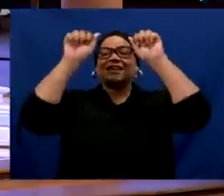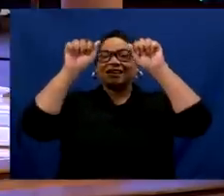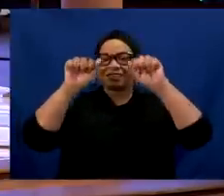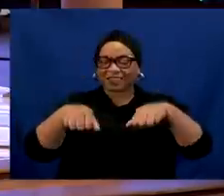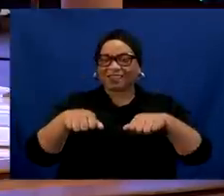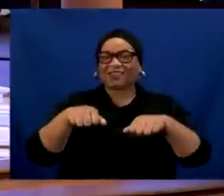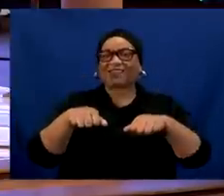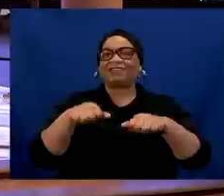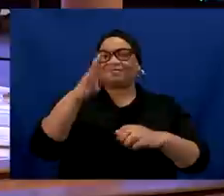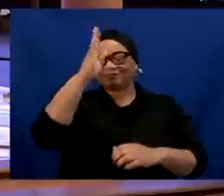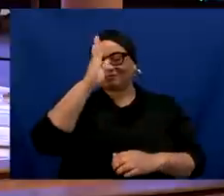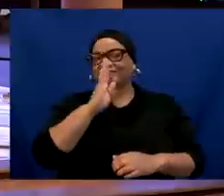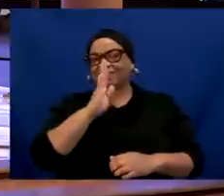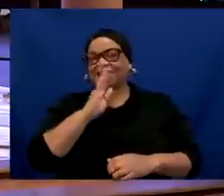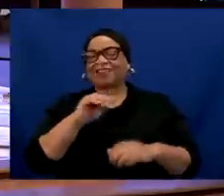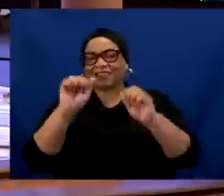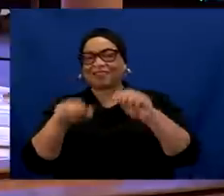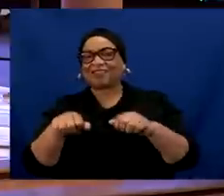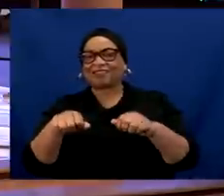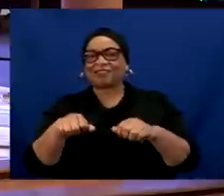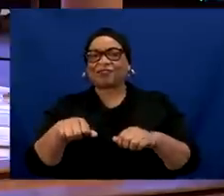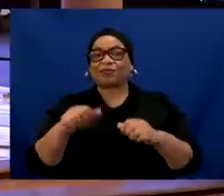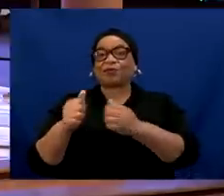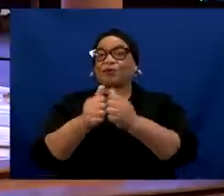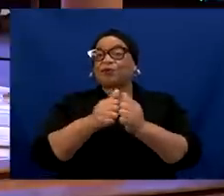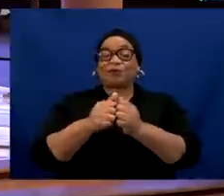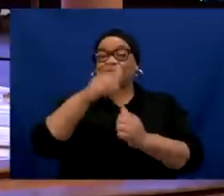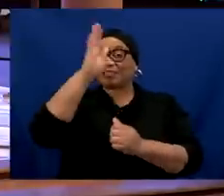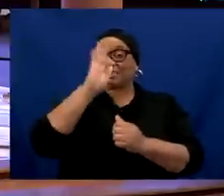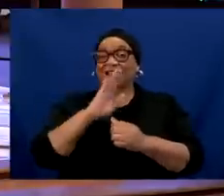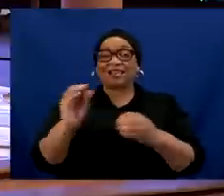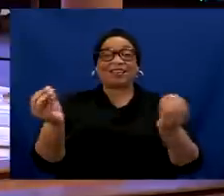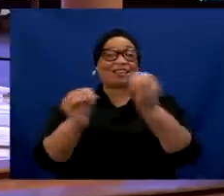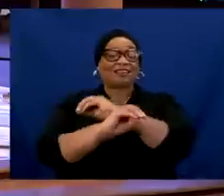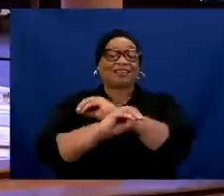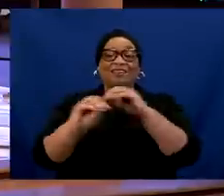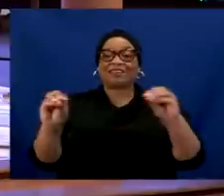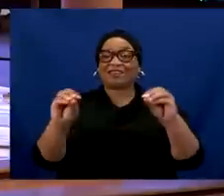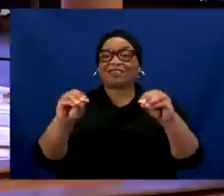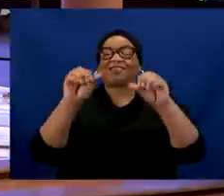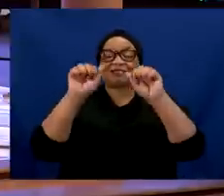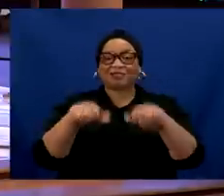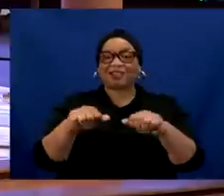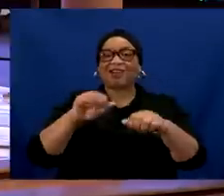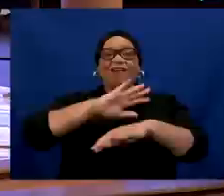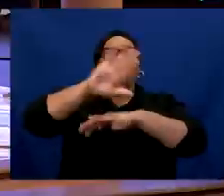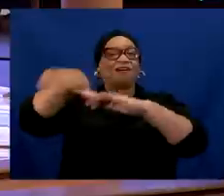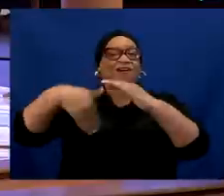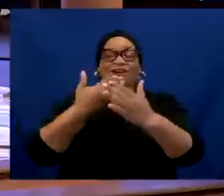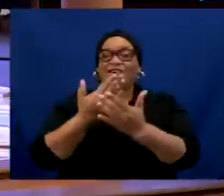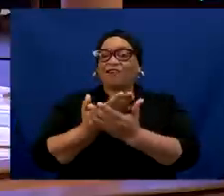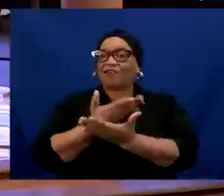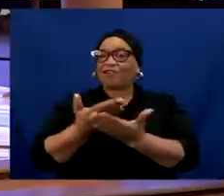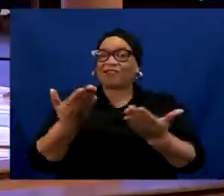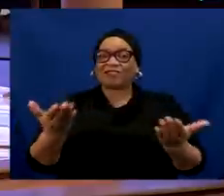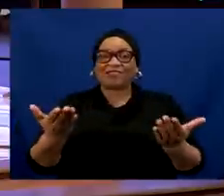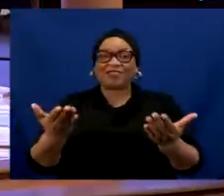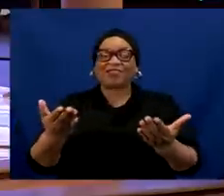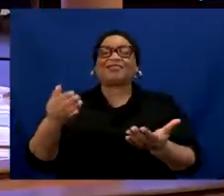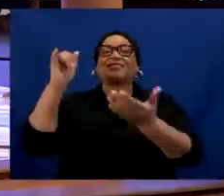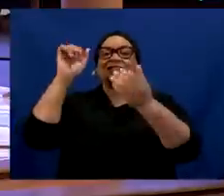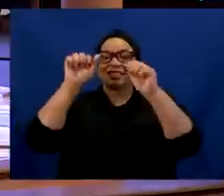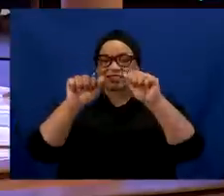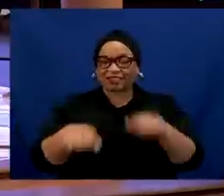With God, nothing is impossible. I hear you, all things are possible. And I love that. That's